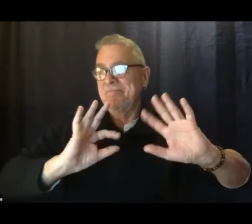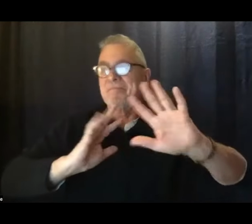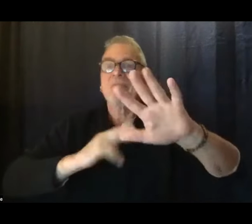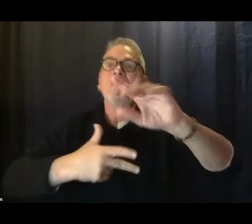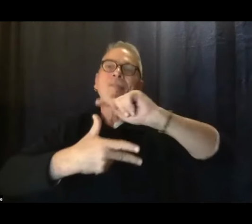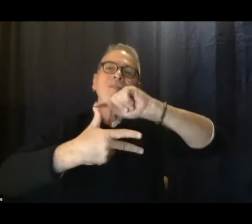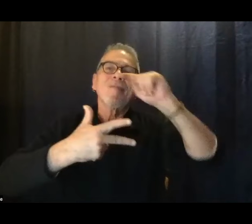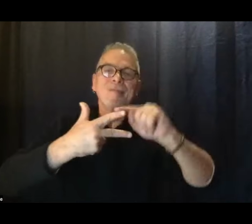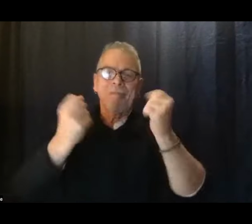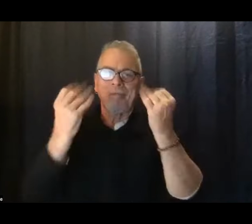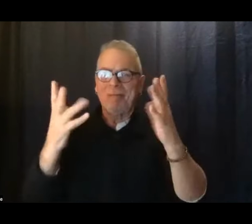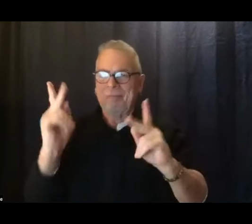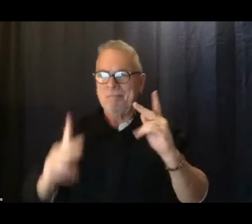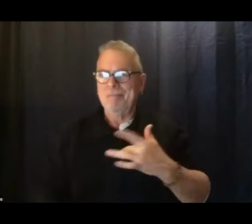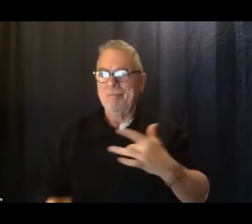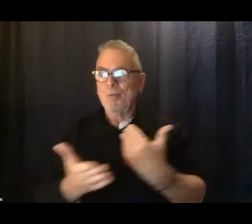tip,